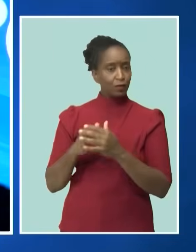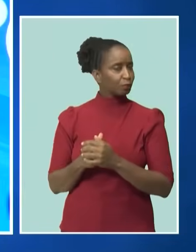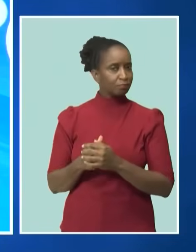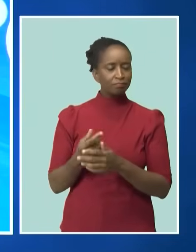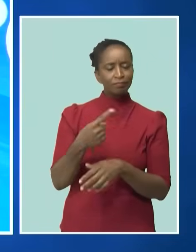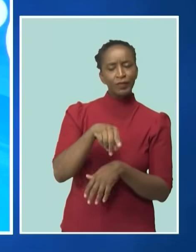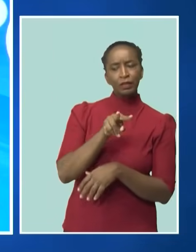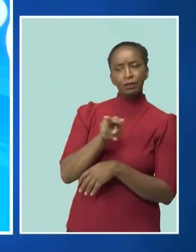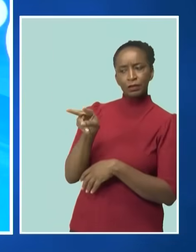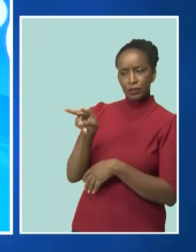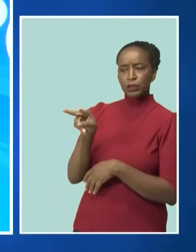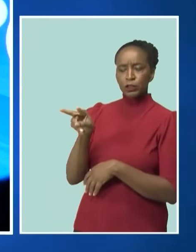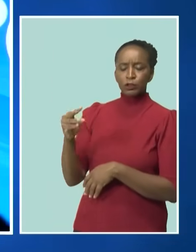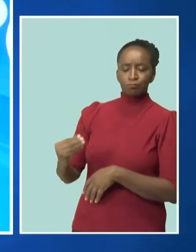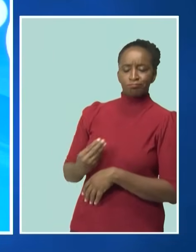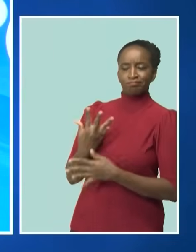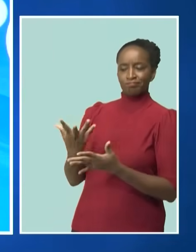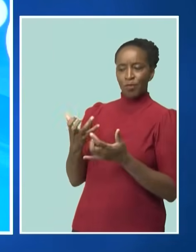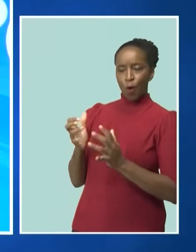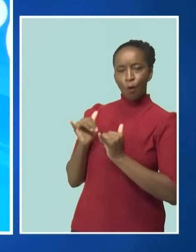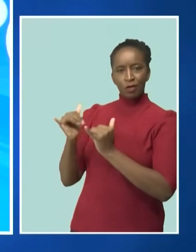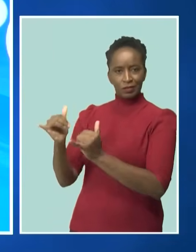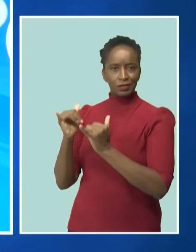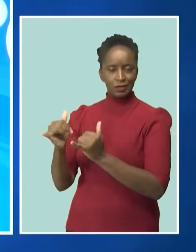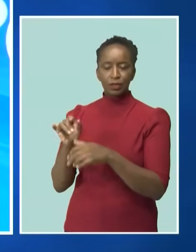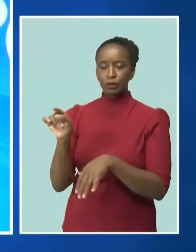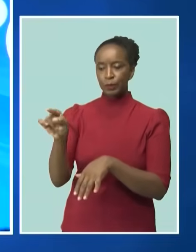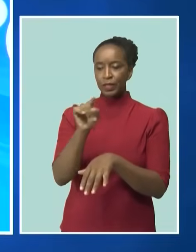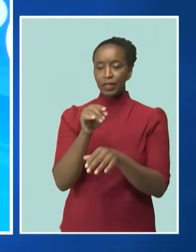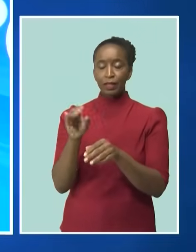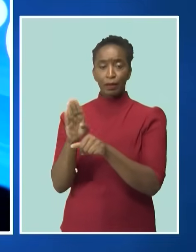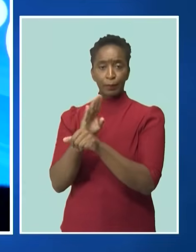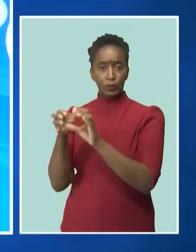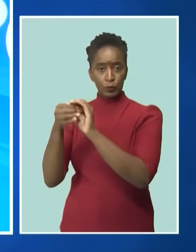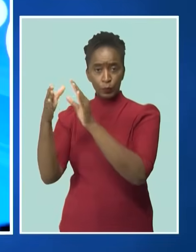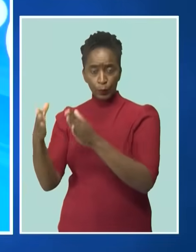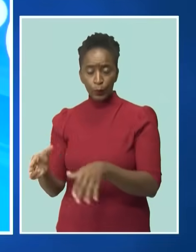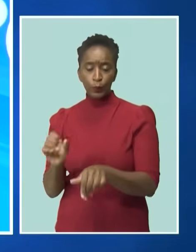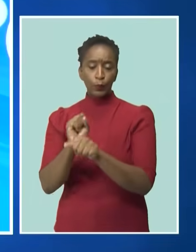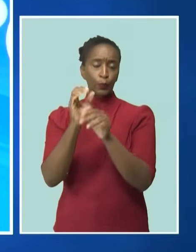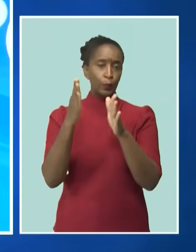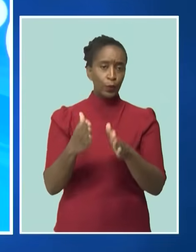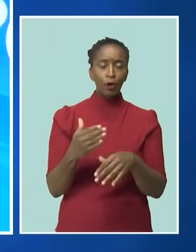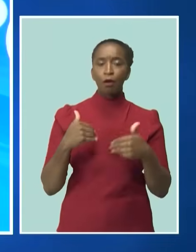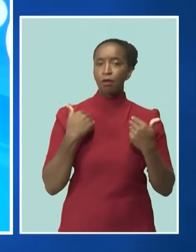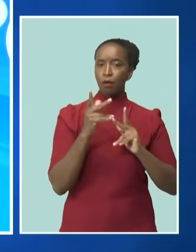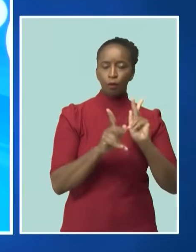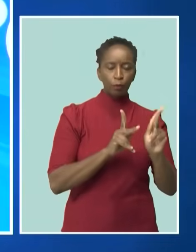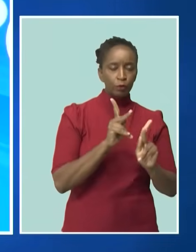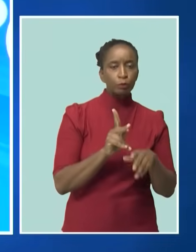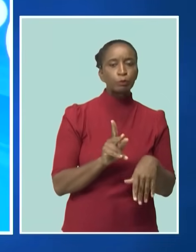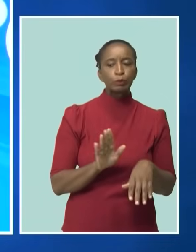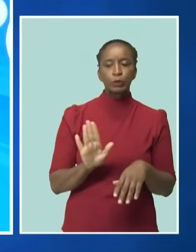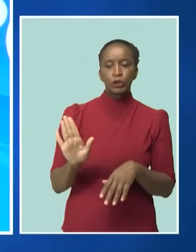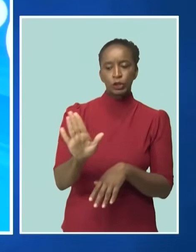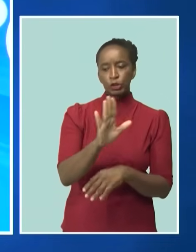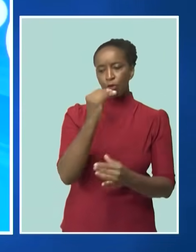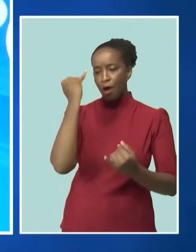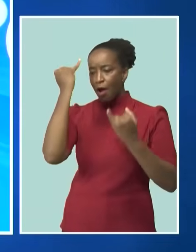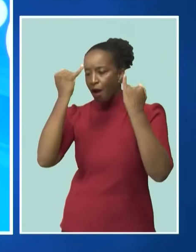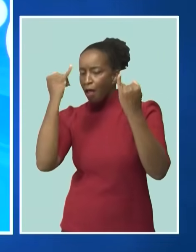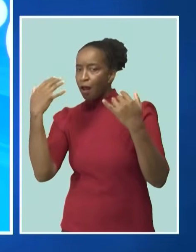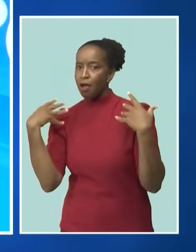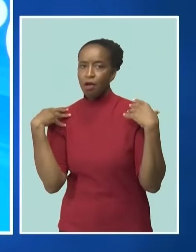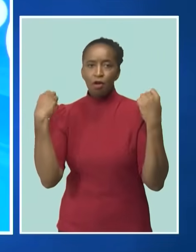inspiration, about showing every entrepreneur, every worker, every young person that their ideas, their courage, and